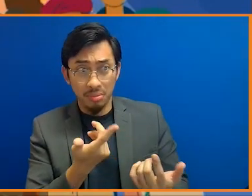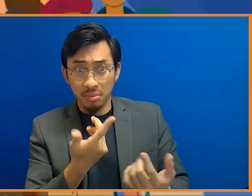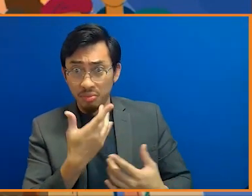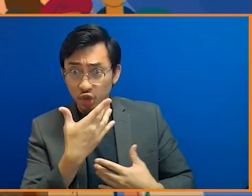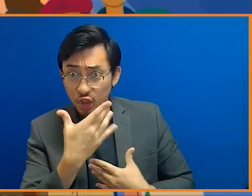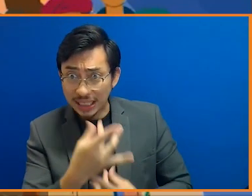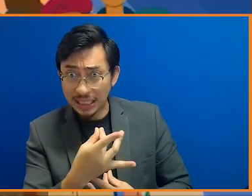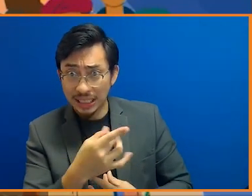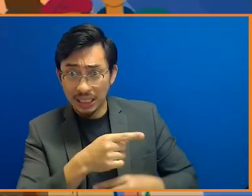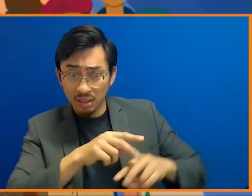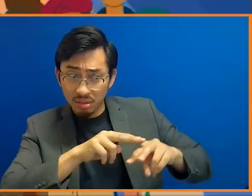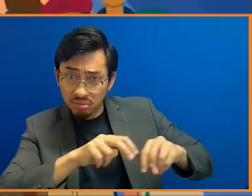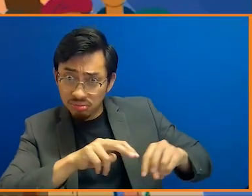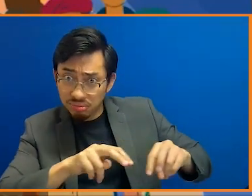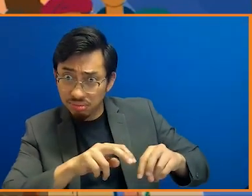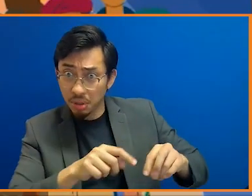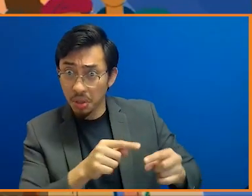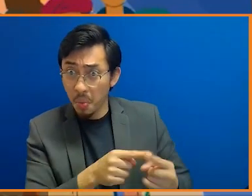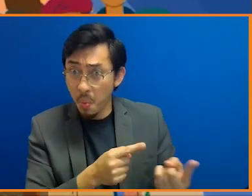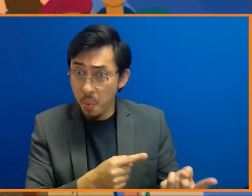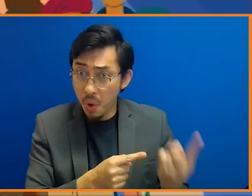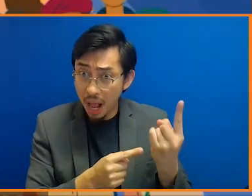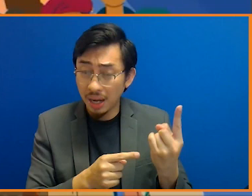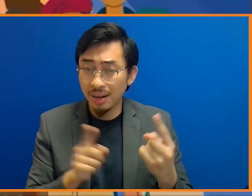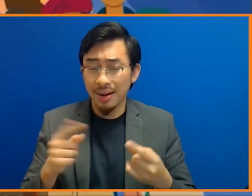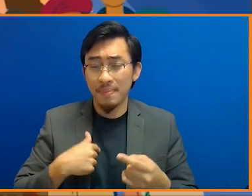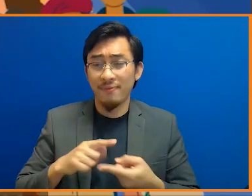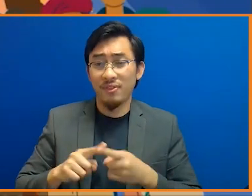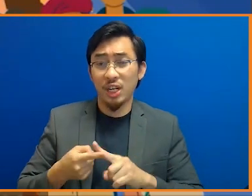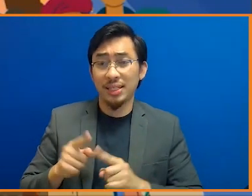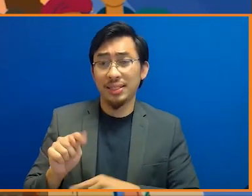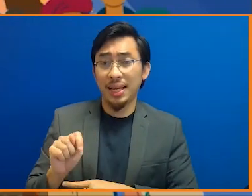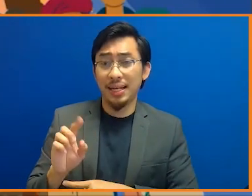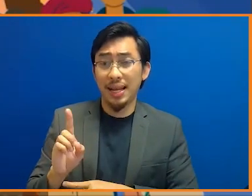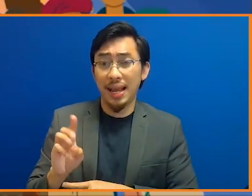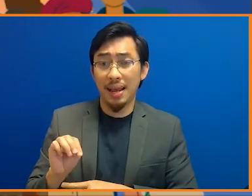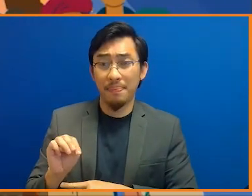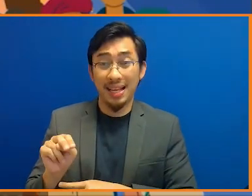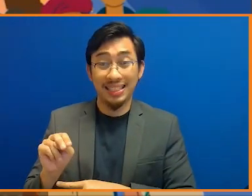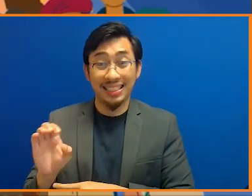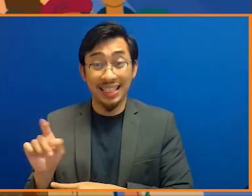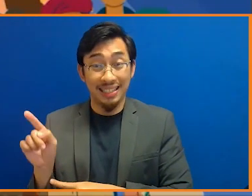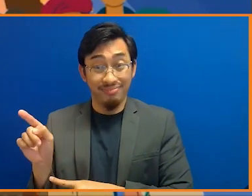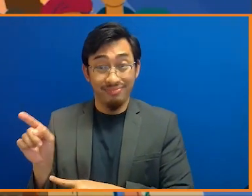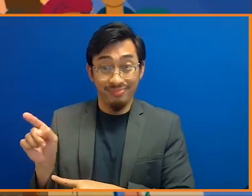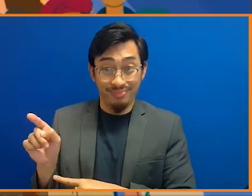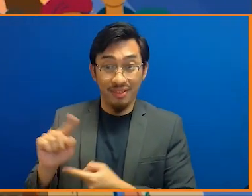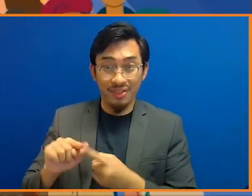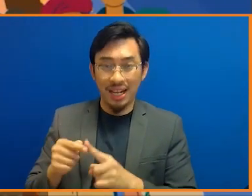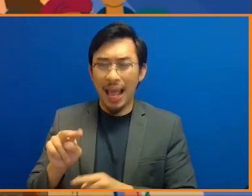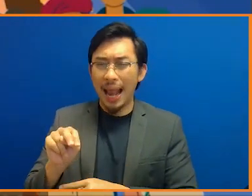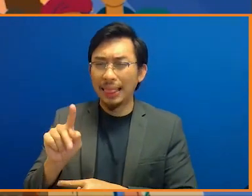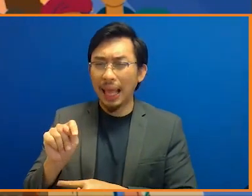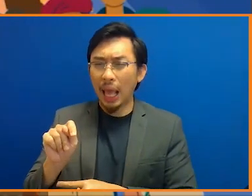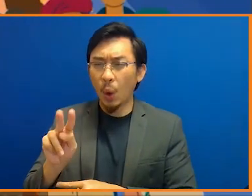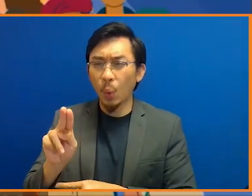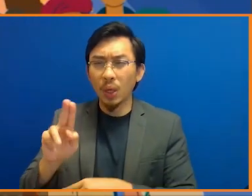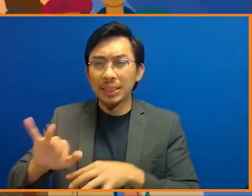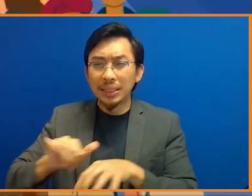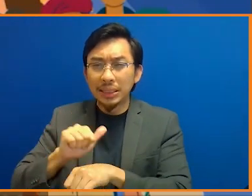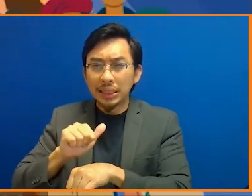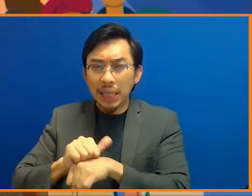An interesting study is conducted by my colleagues at TDMRC together with colleagues